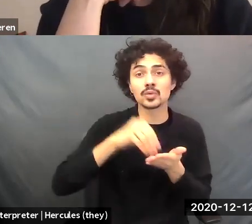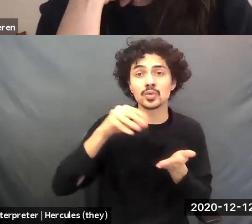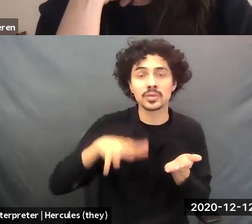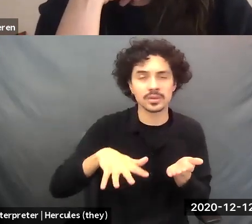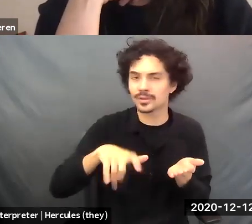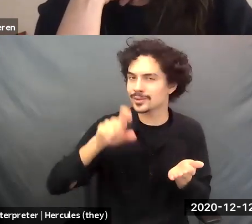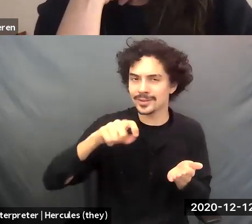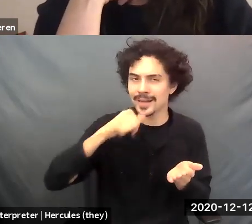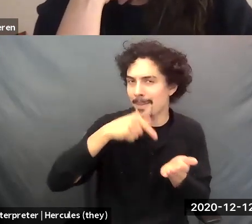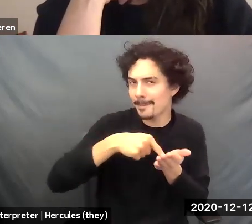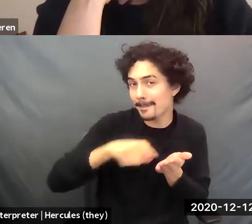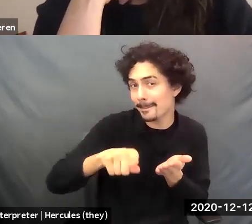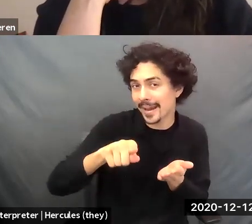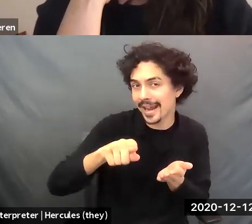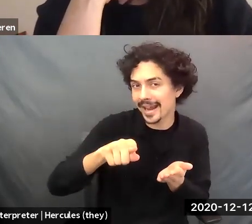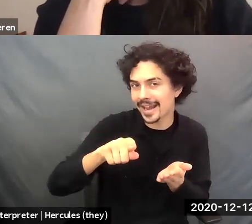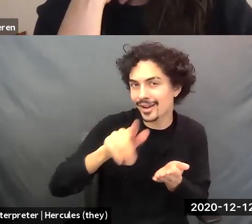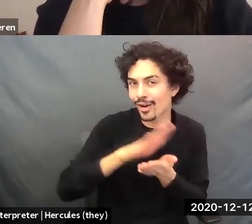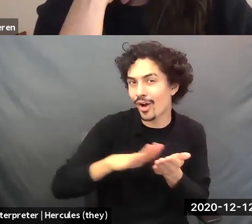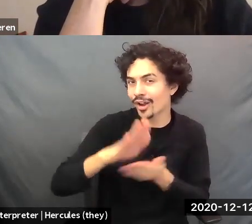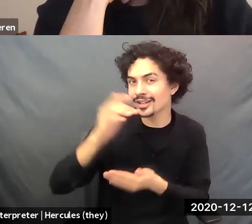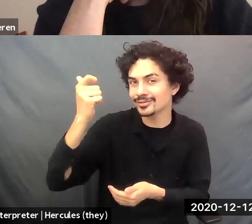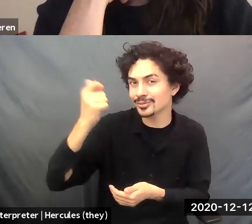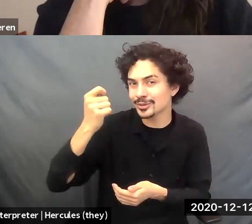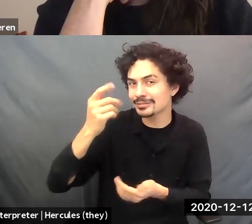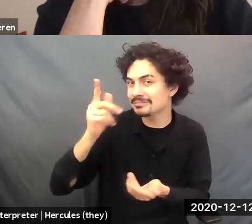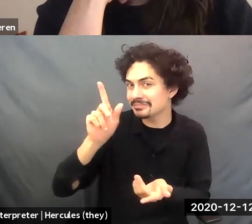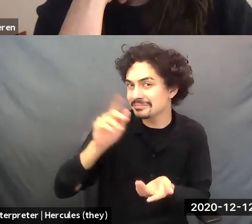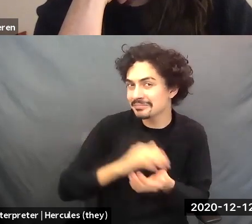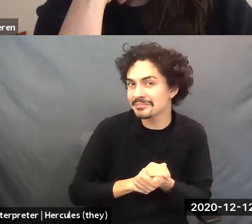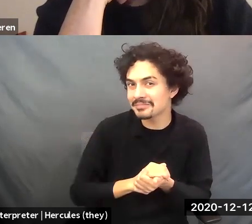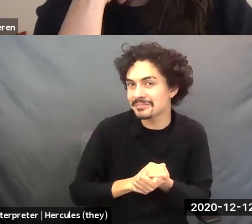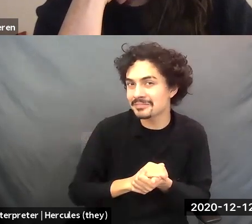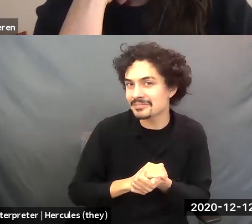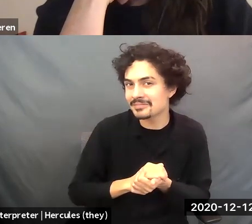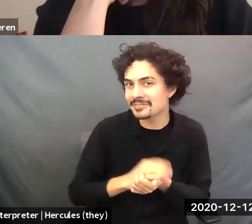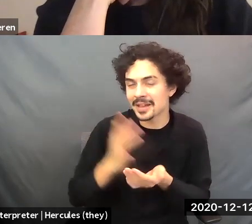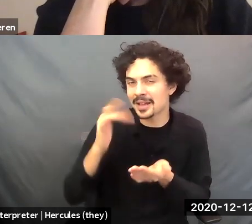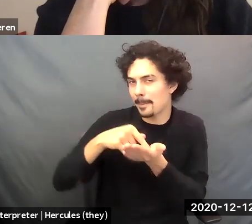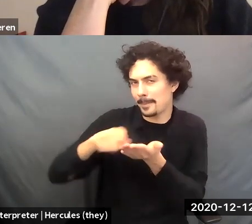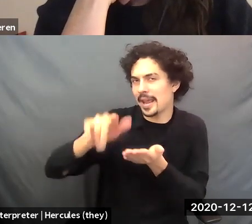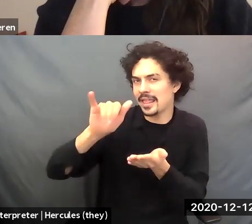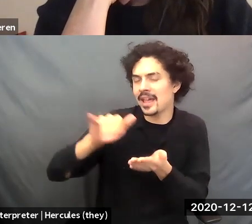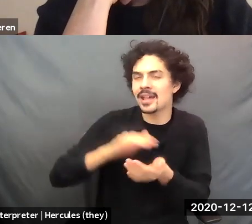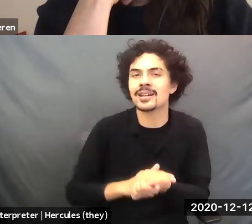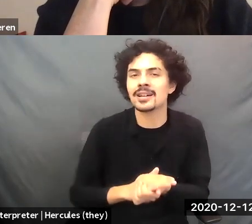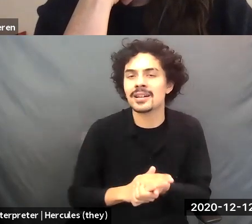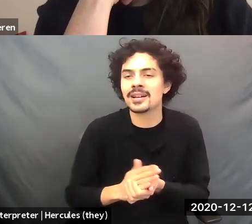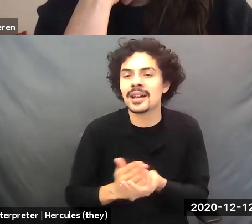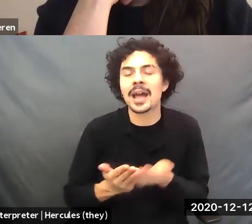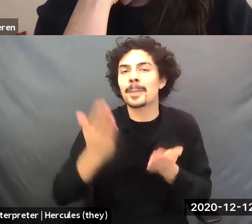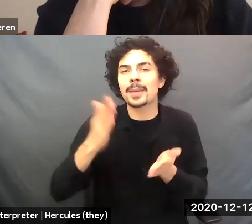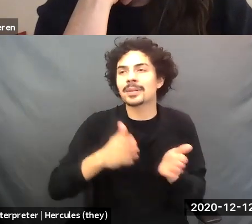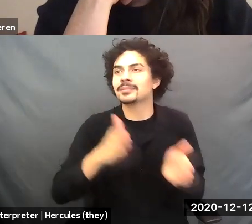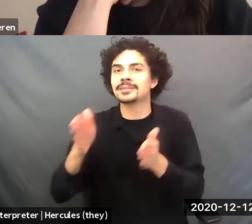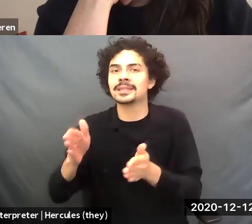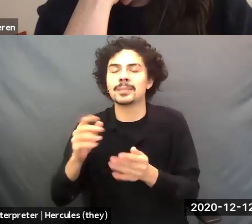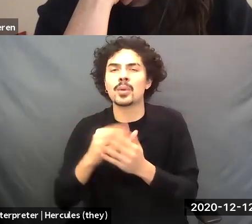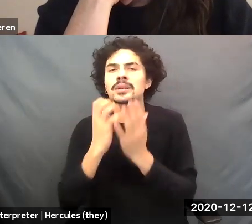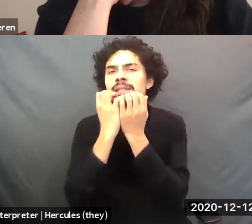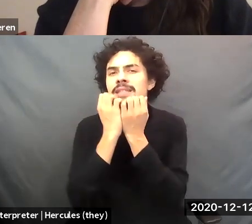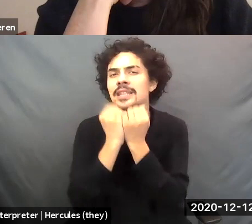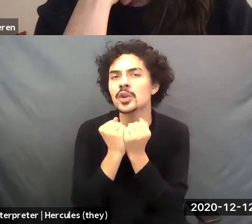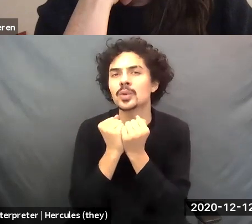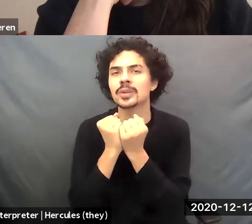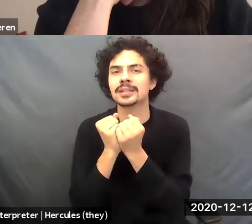Maybe we should get that part of that land. Maybe we should acknowledge that on our campus, there's a sacred site and maybe the native people from this place